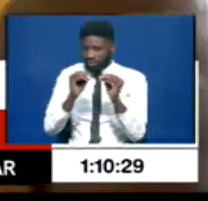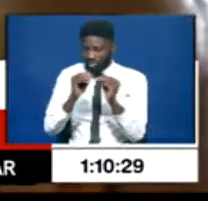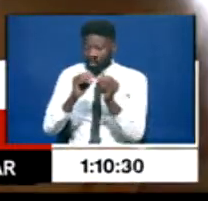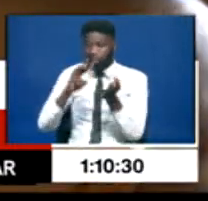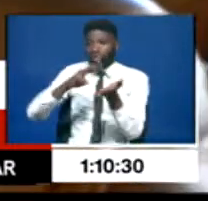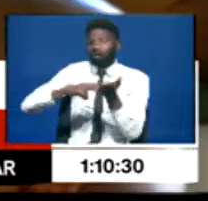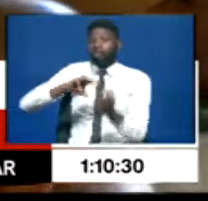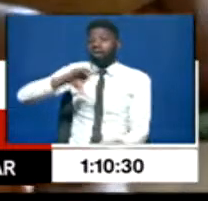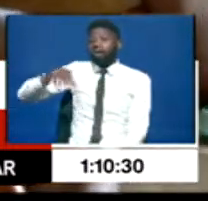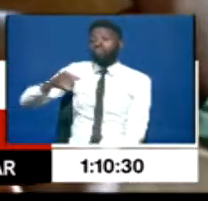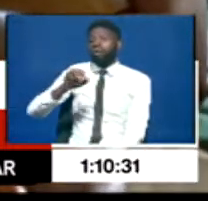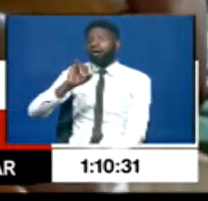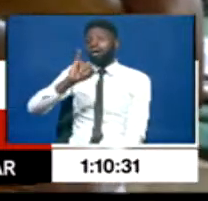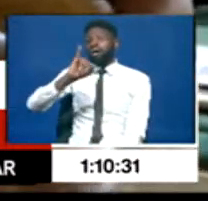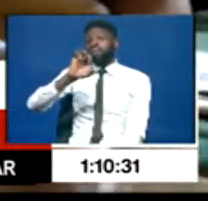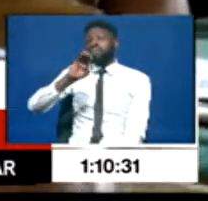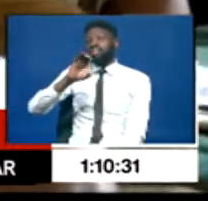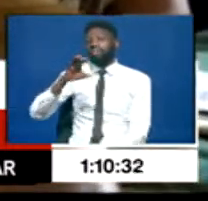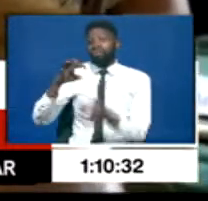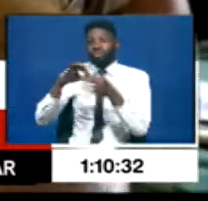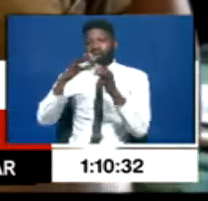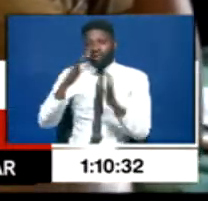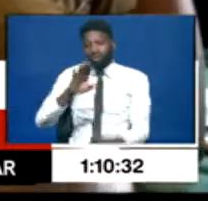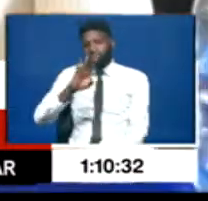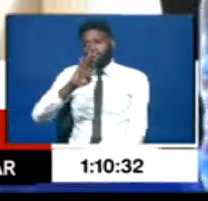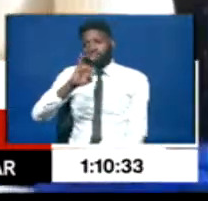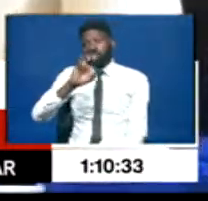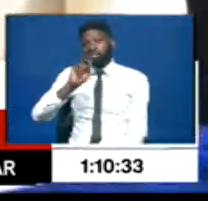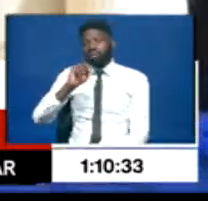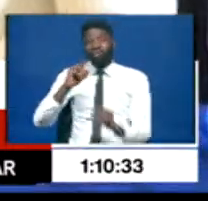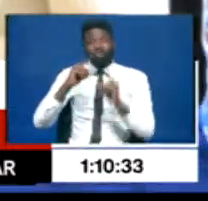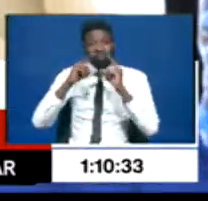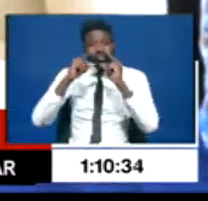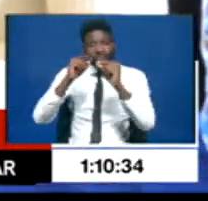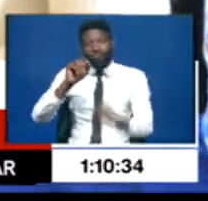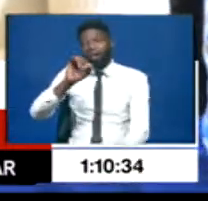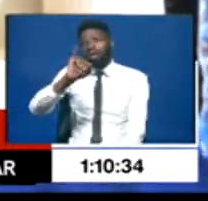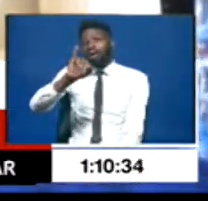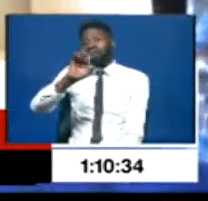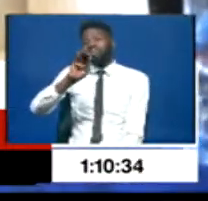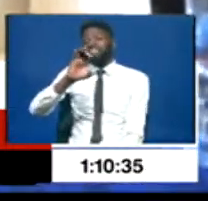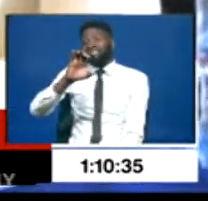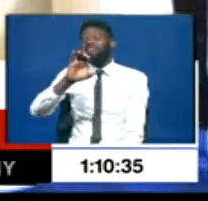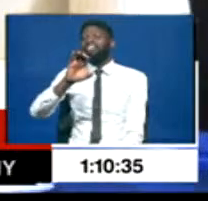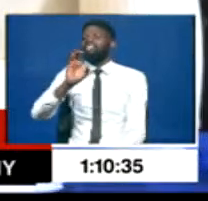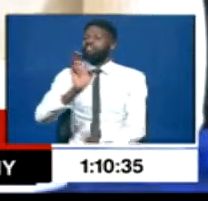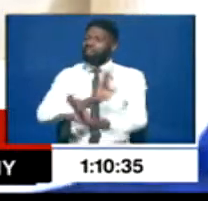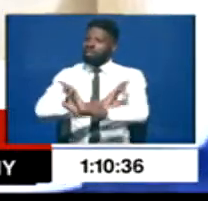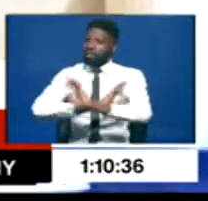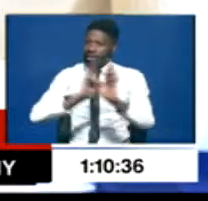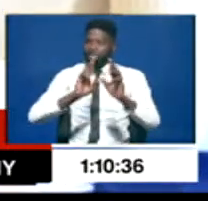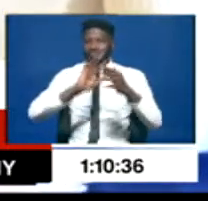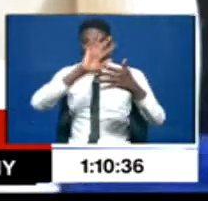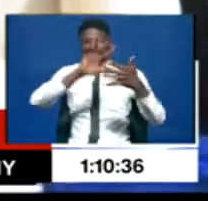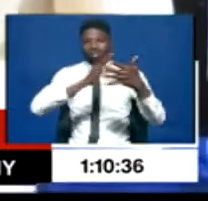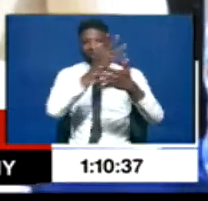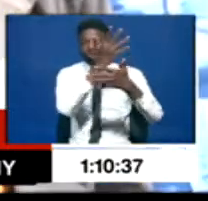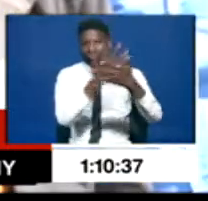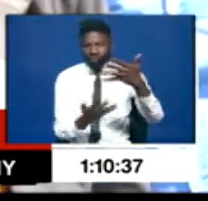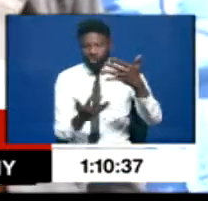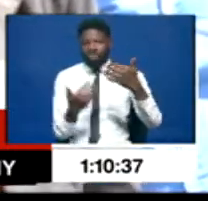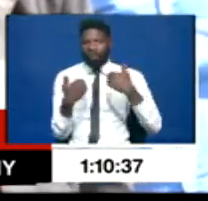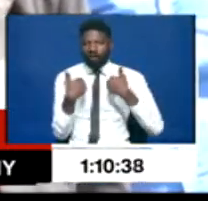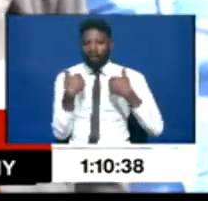coordinator Ben Mosetti noted that the commission is up to the task and has a schedule with the election preparation